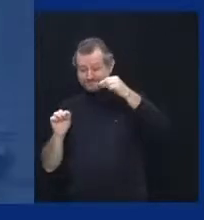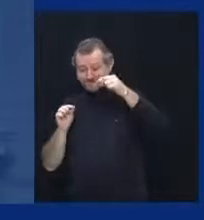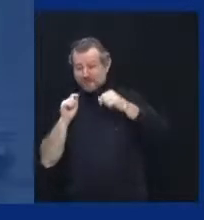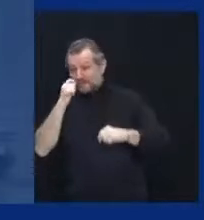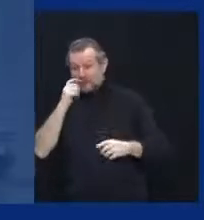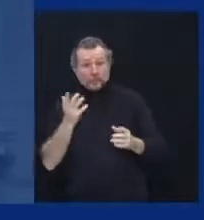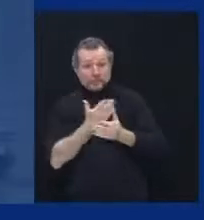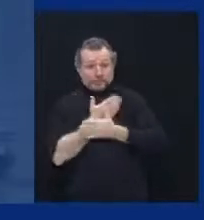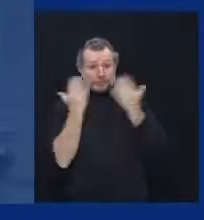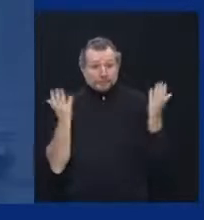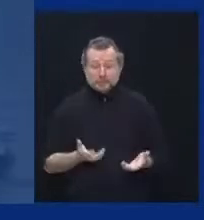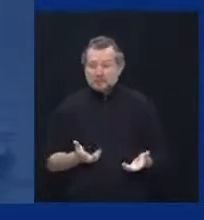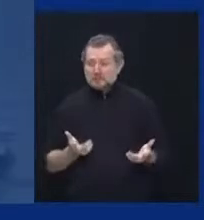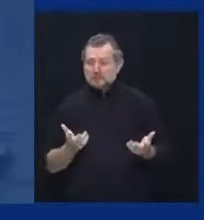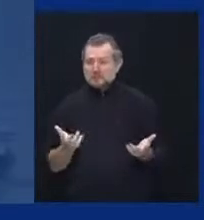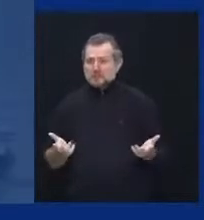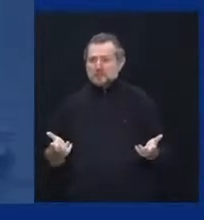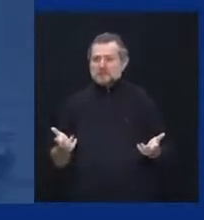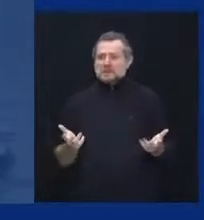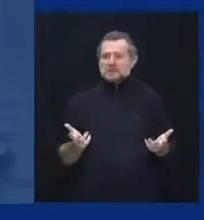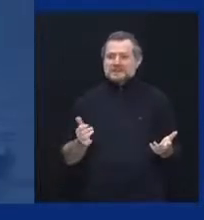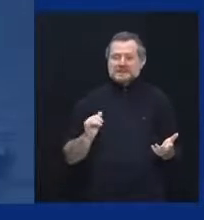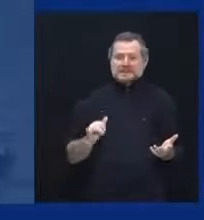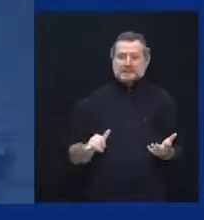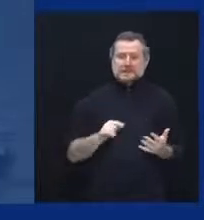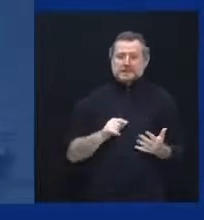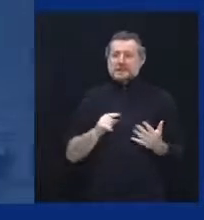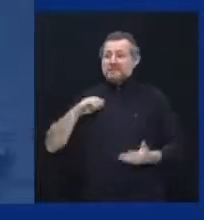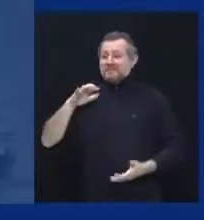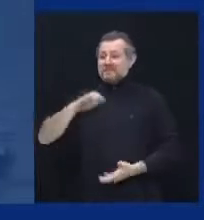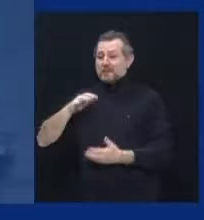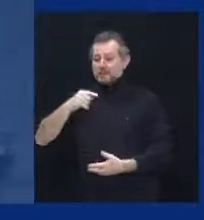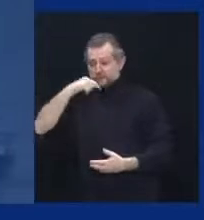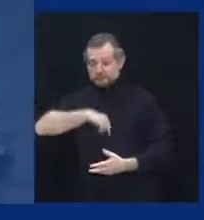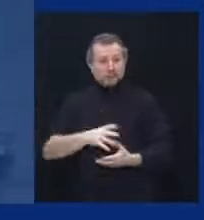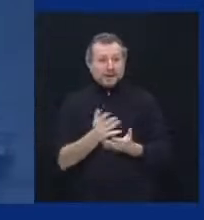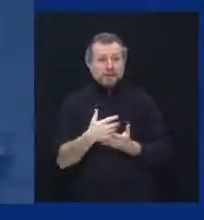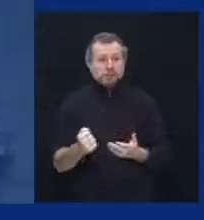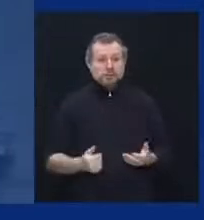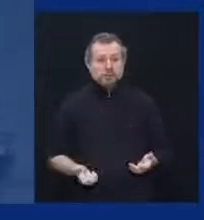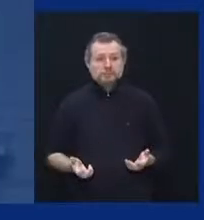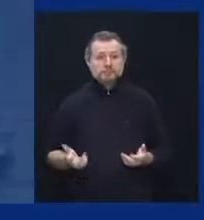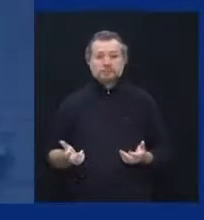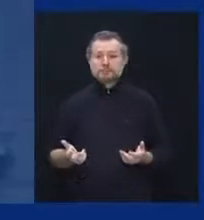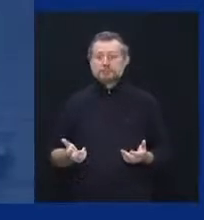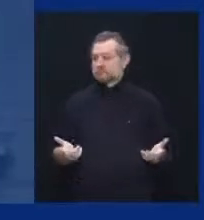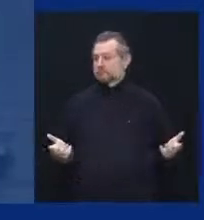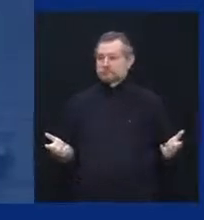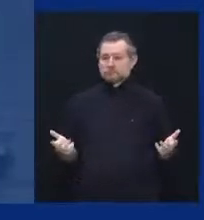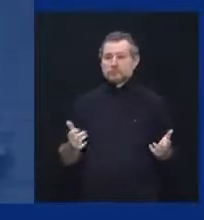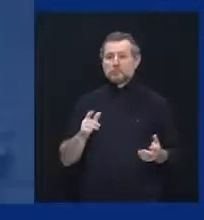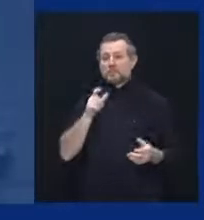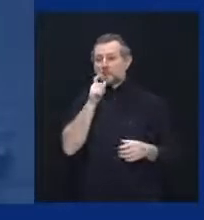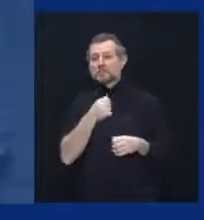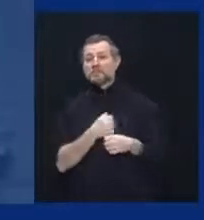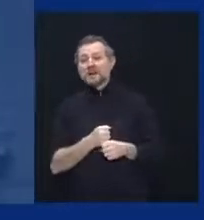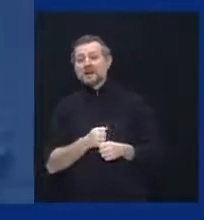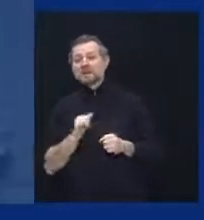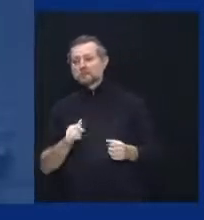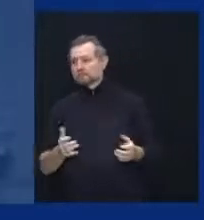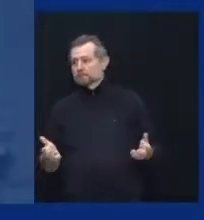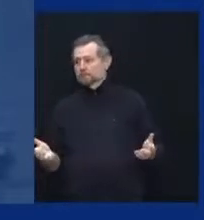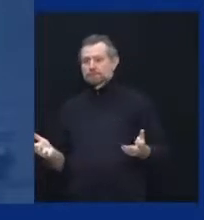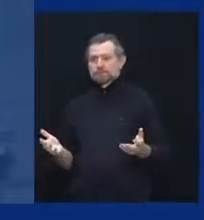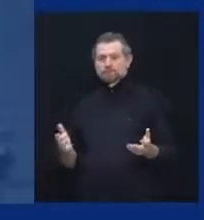swabs. I call them big Q-tips. And we ran out of ventilators. And the manufacturers could not produce